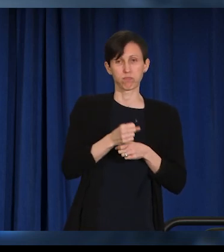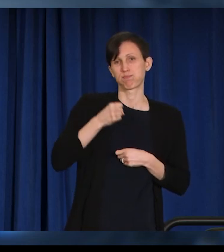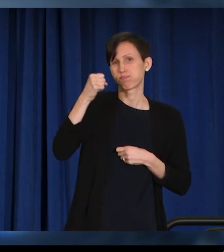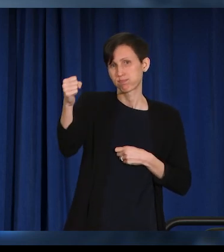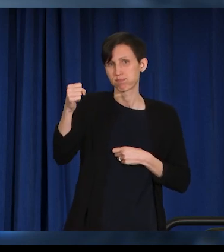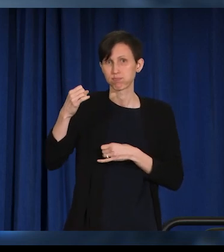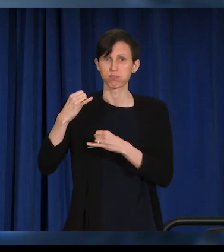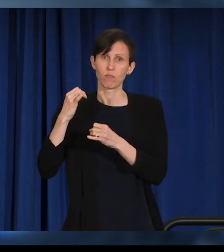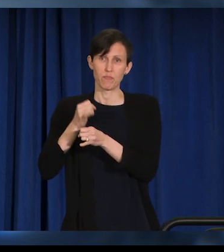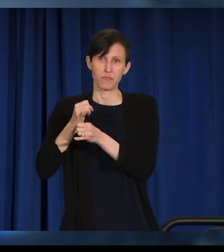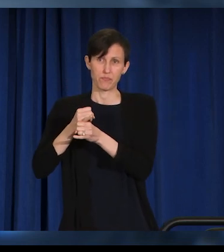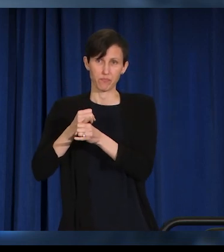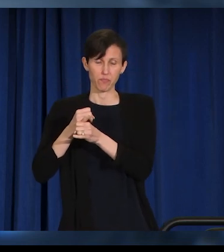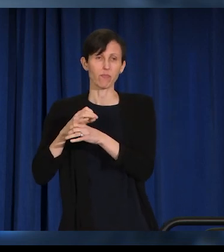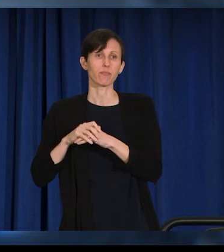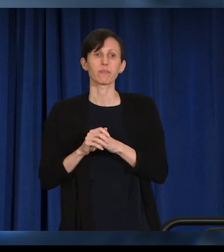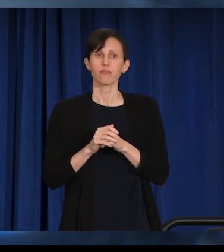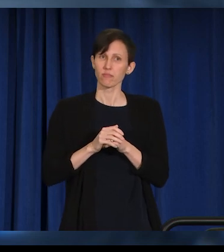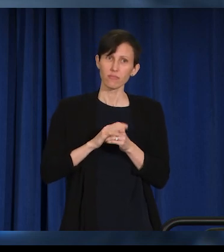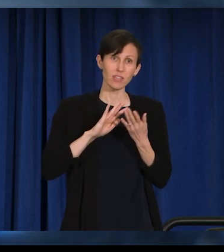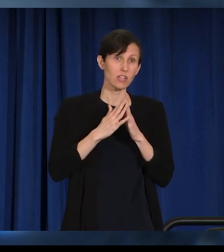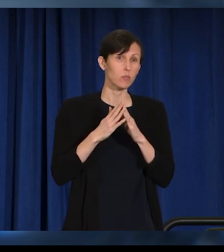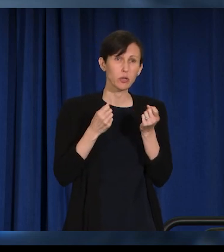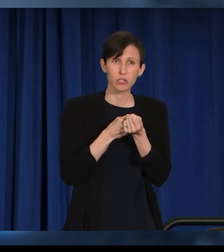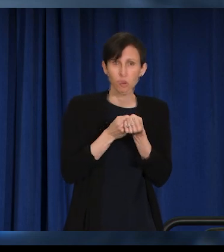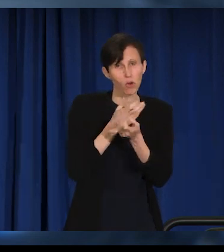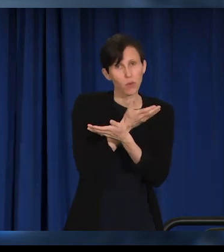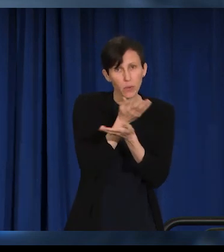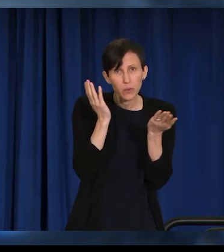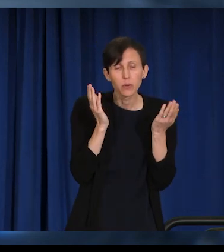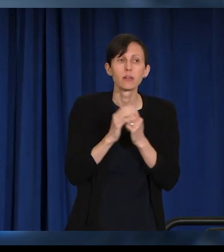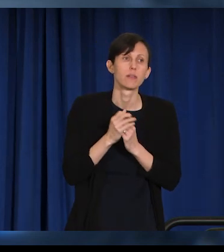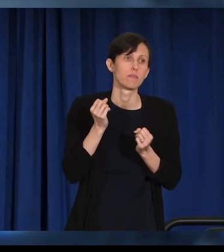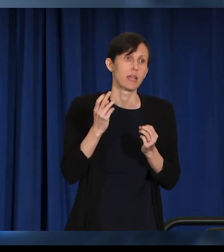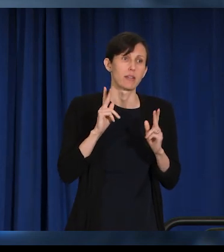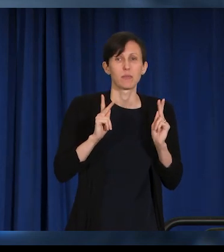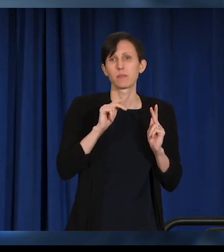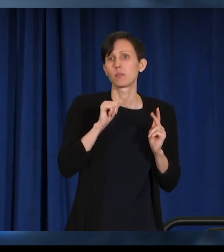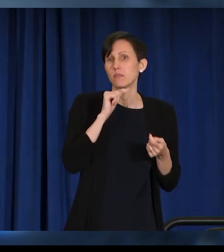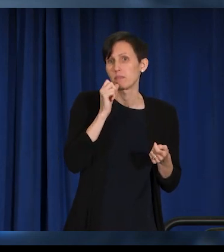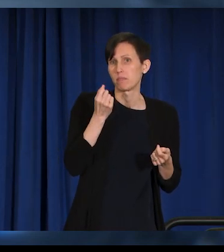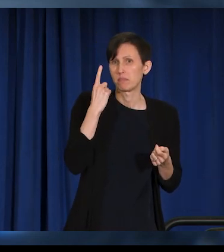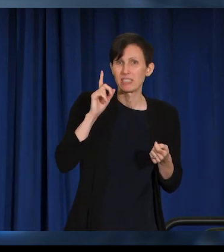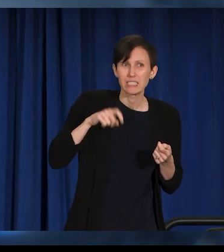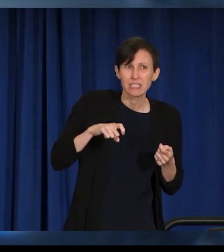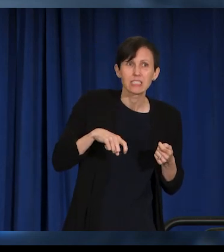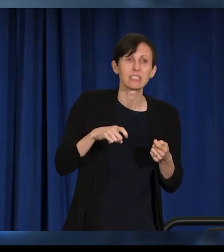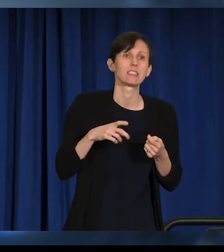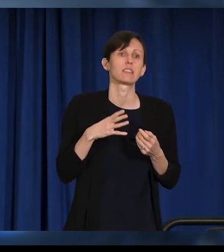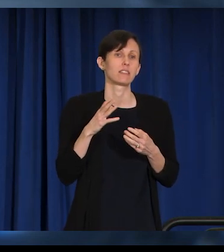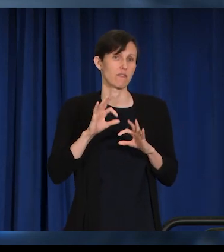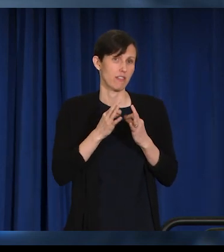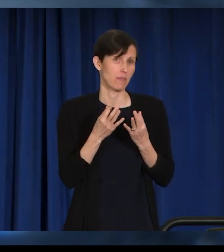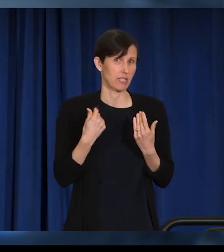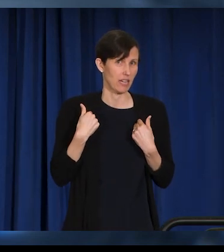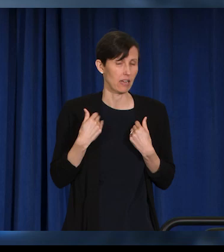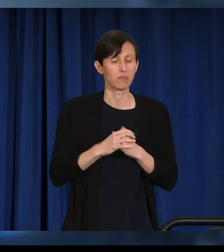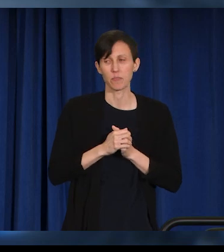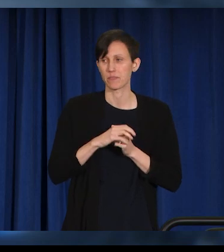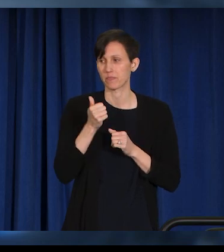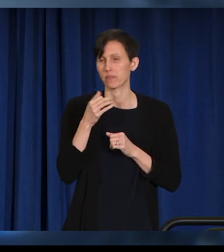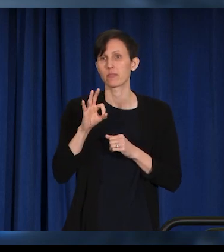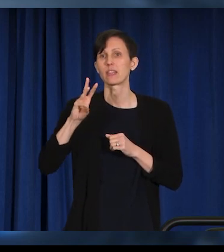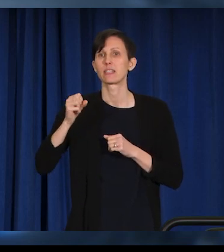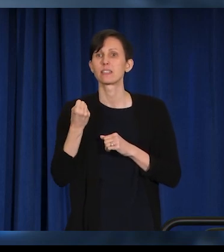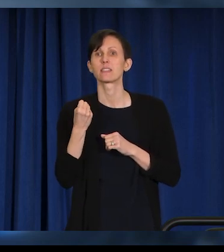of community support, very little understanding of the barriers and needs that families were now facing. In the 1960s,